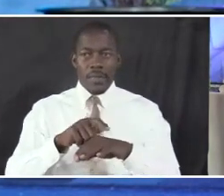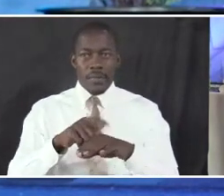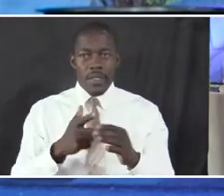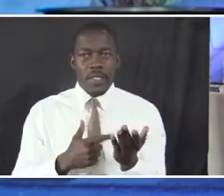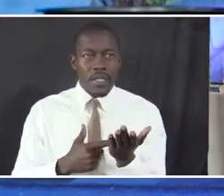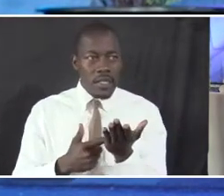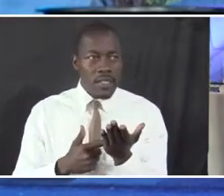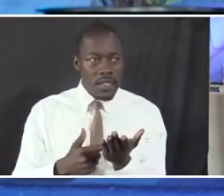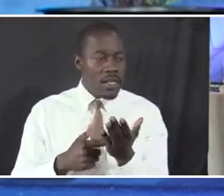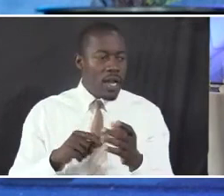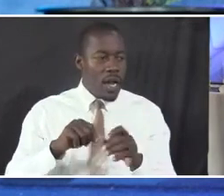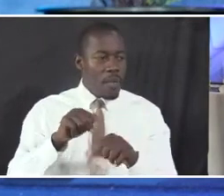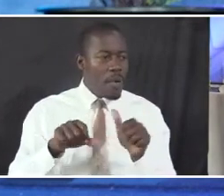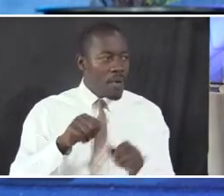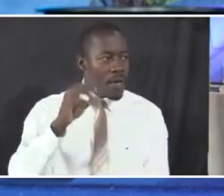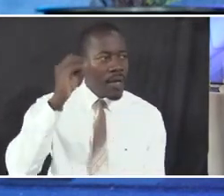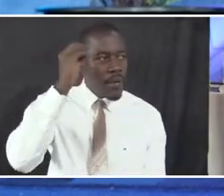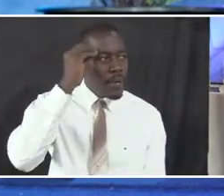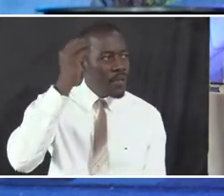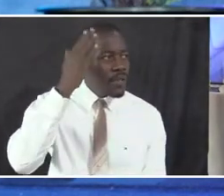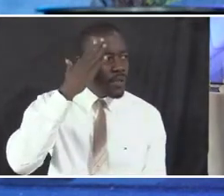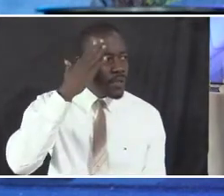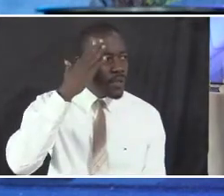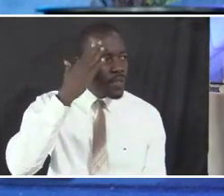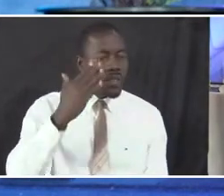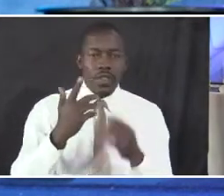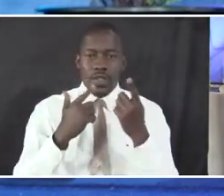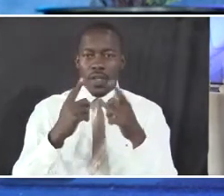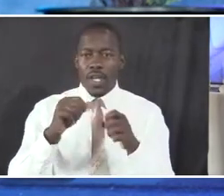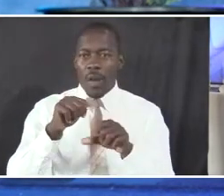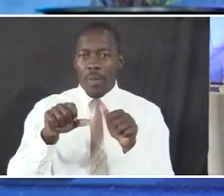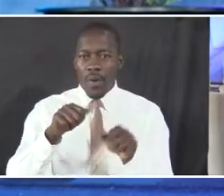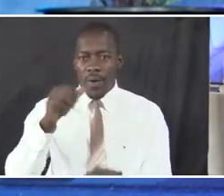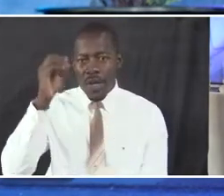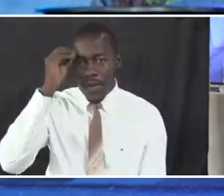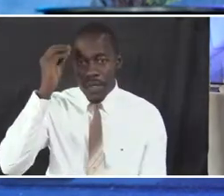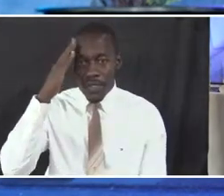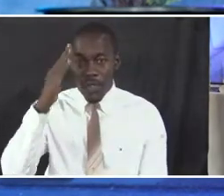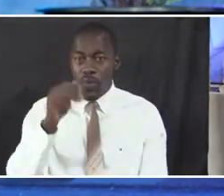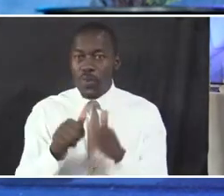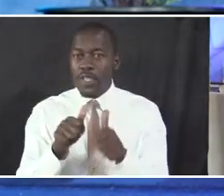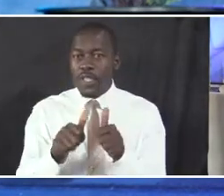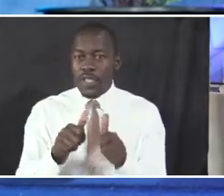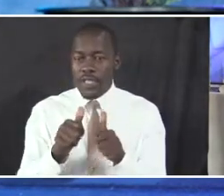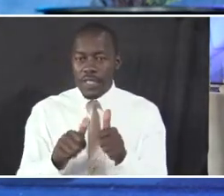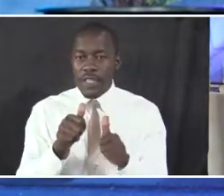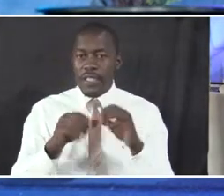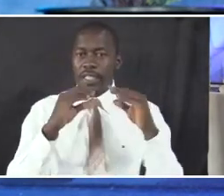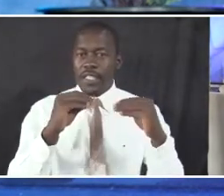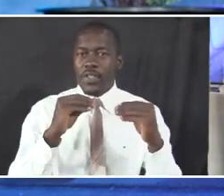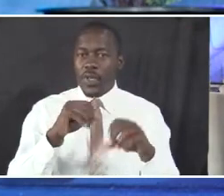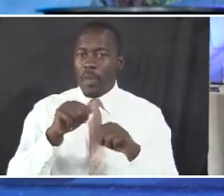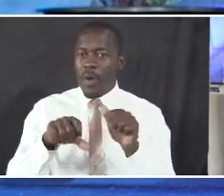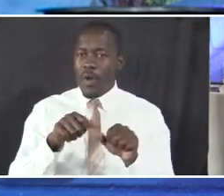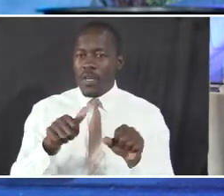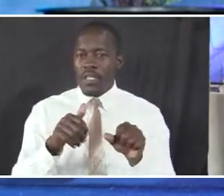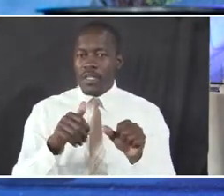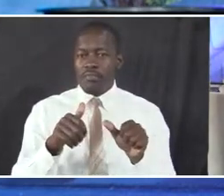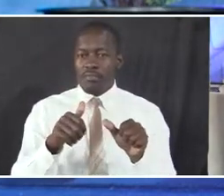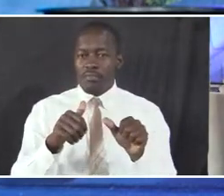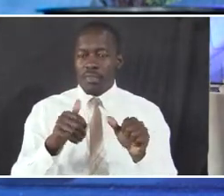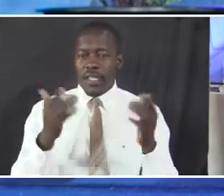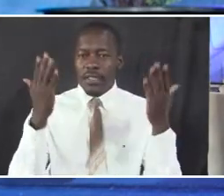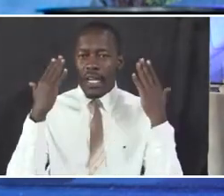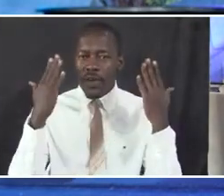you talk about Christian education, you are talking about education that equips you for eternity. It also equips you for